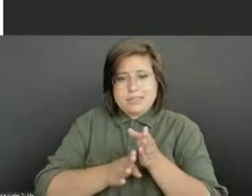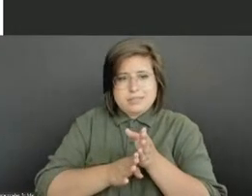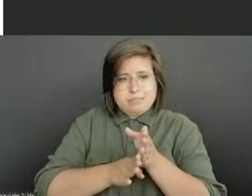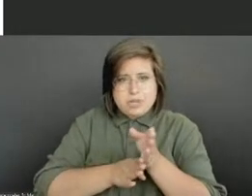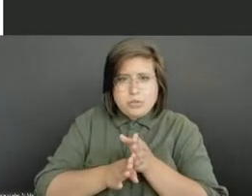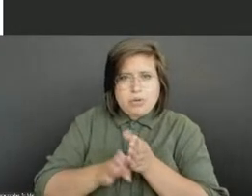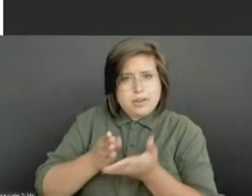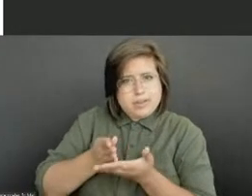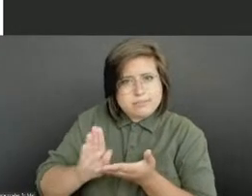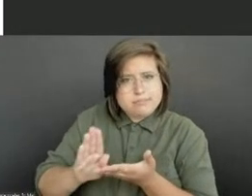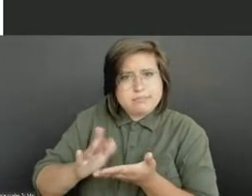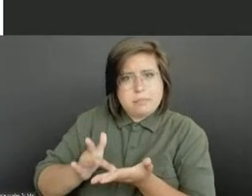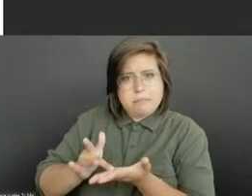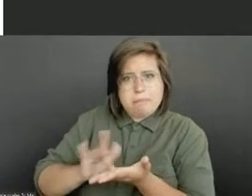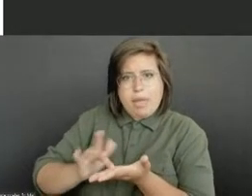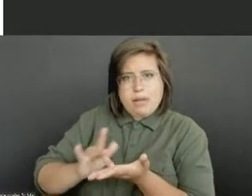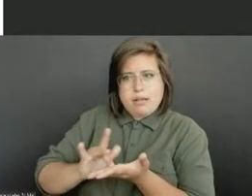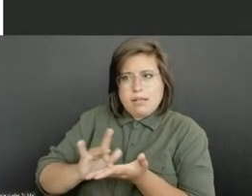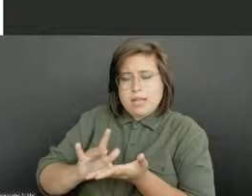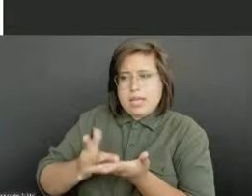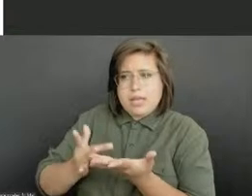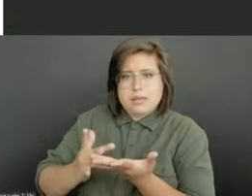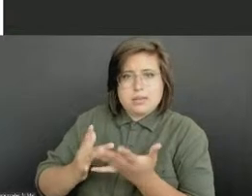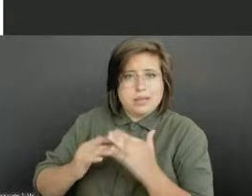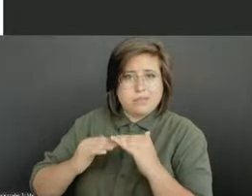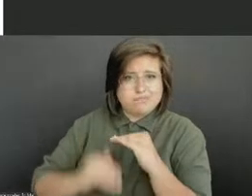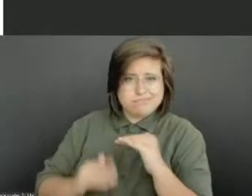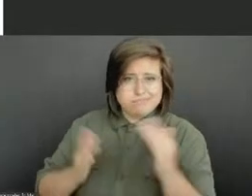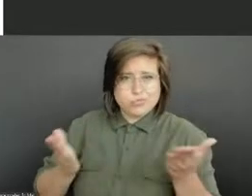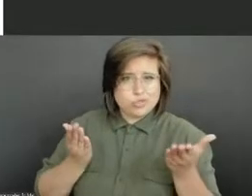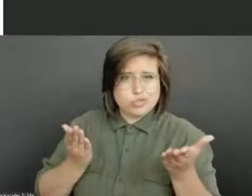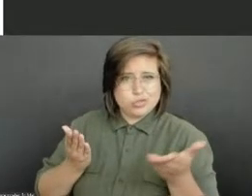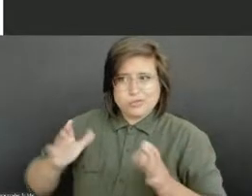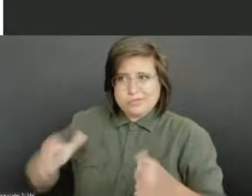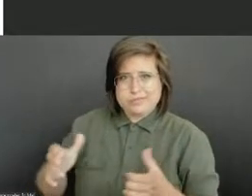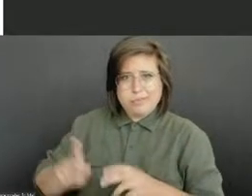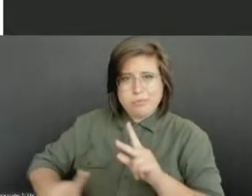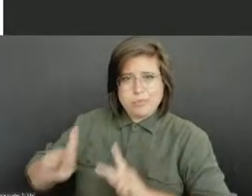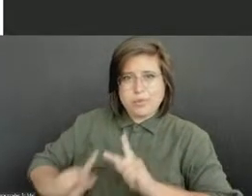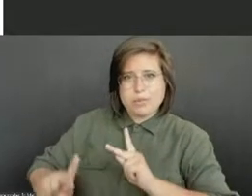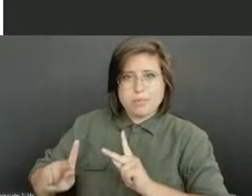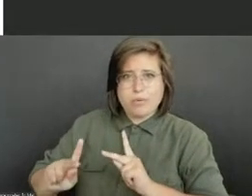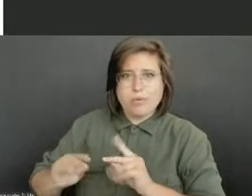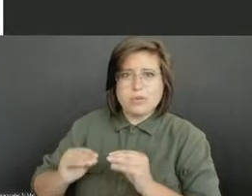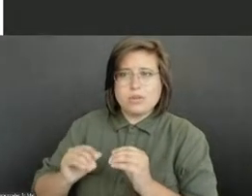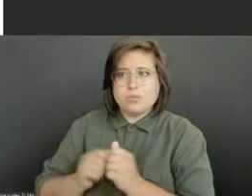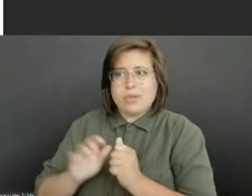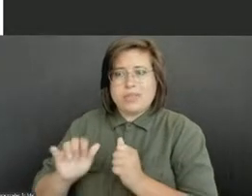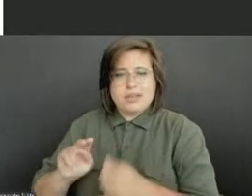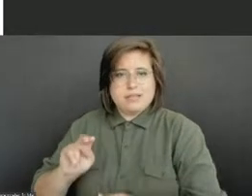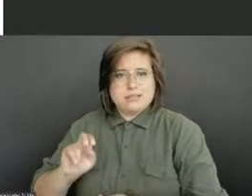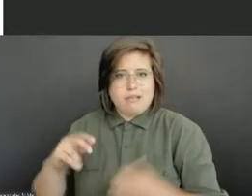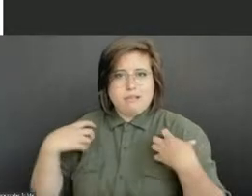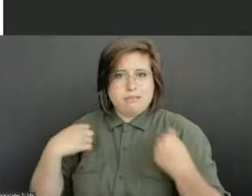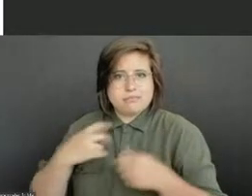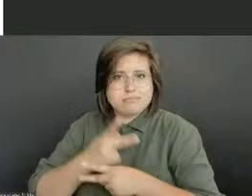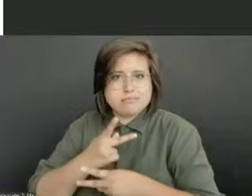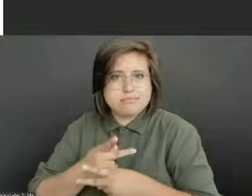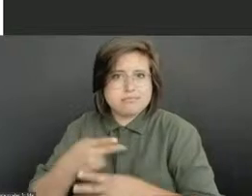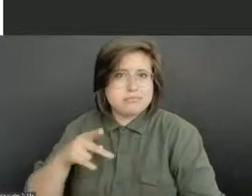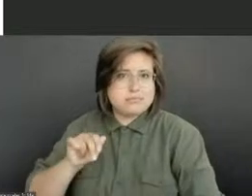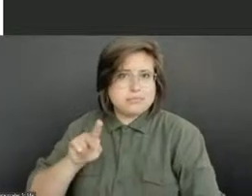marginalized, and medically underserved population within our healthcare pipeline, educational mentorship